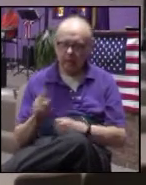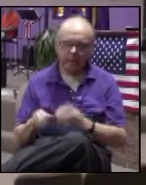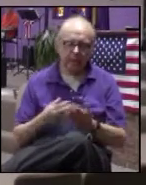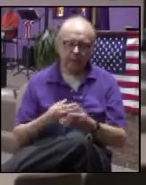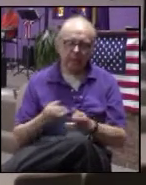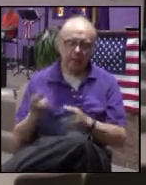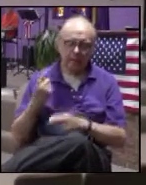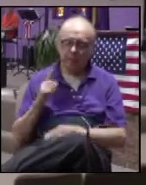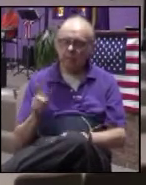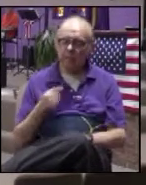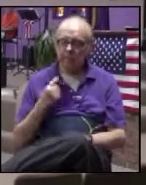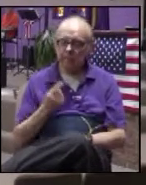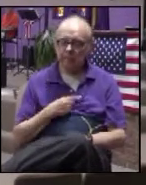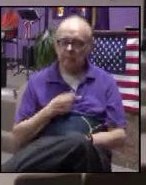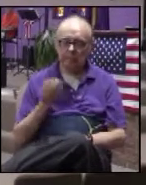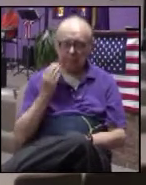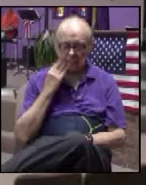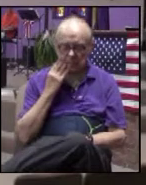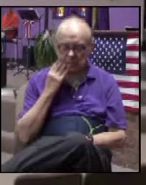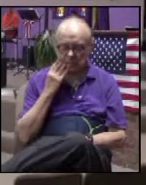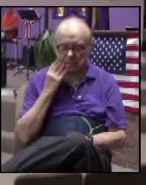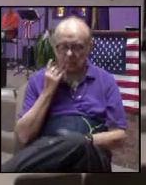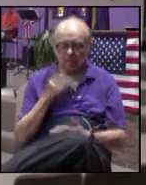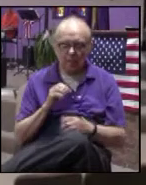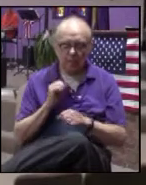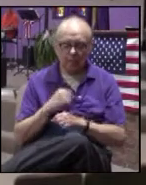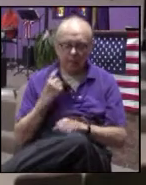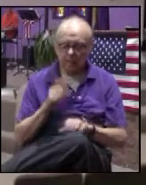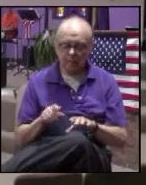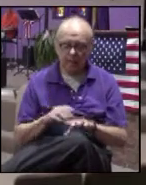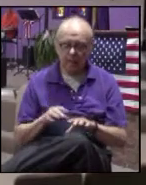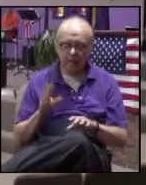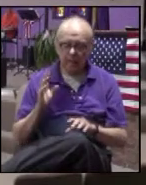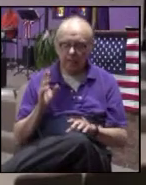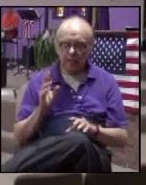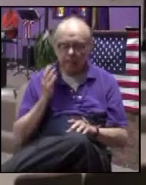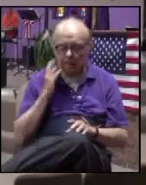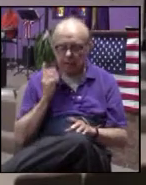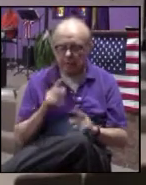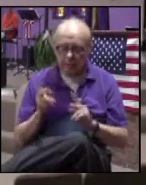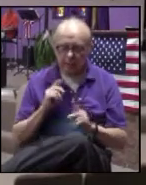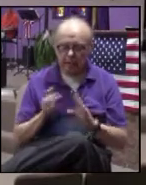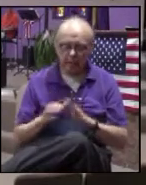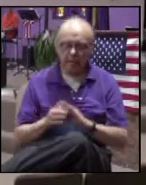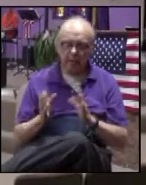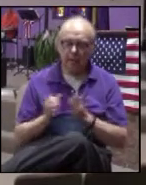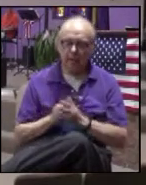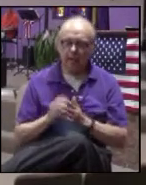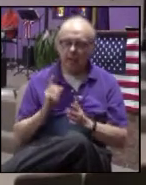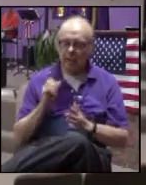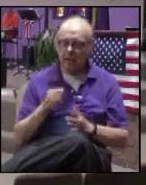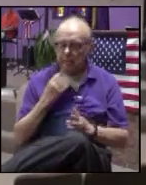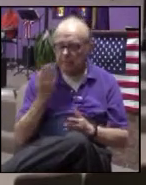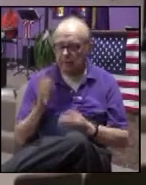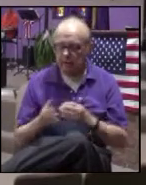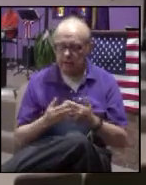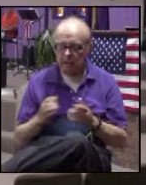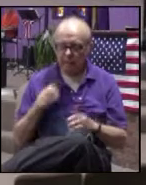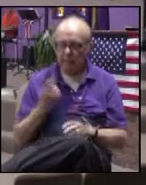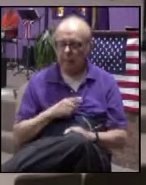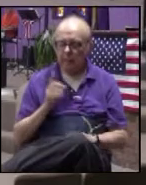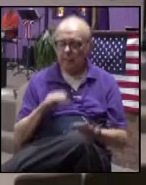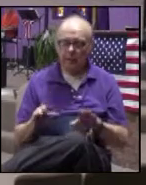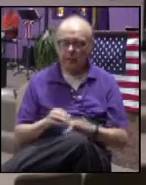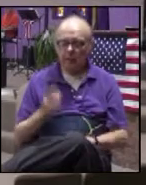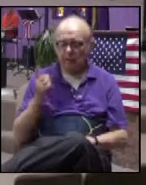ready for us. He knows the works that we need to do. He knows the people we need to connect to. He knows who needs to be around us. What we have to do is